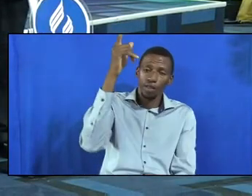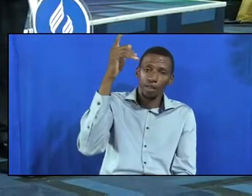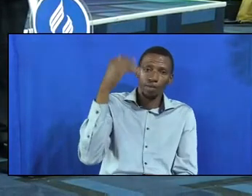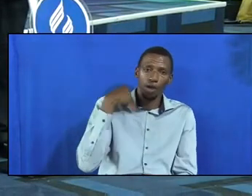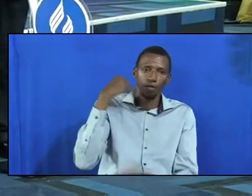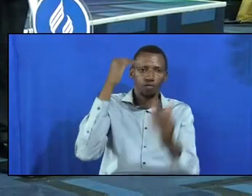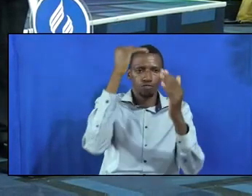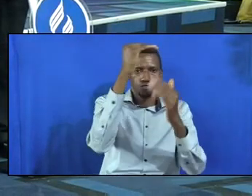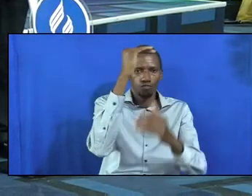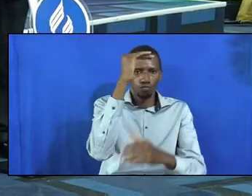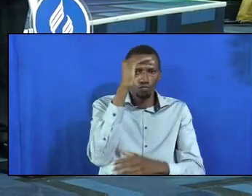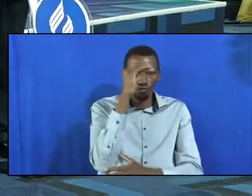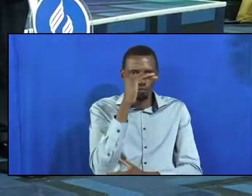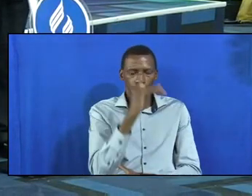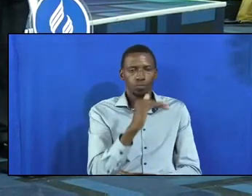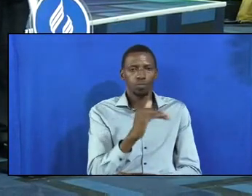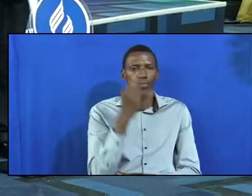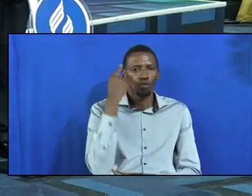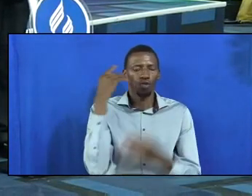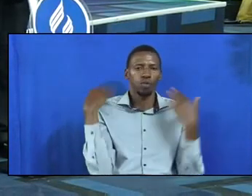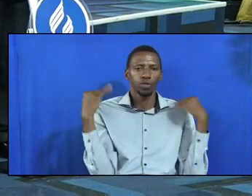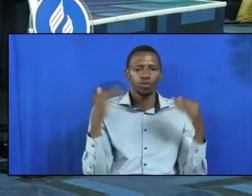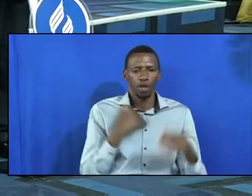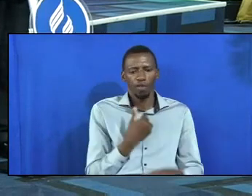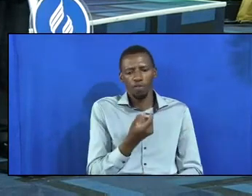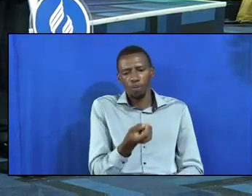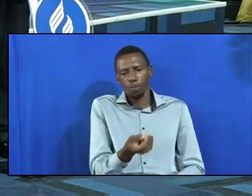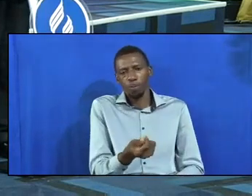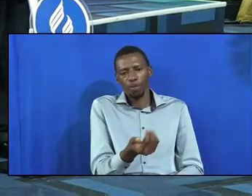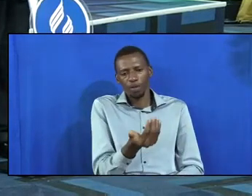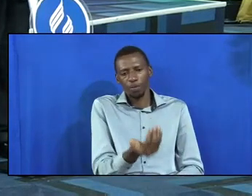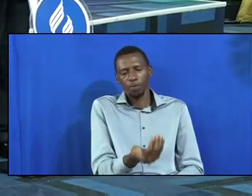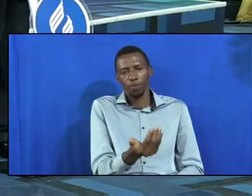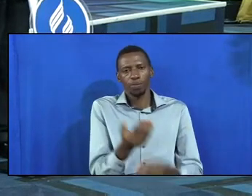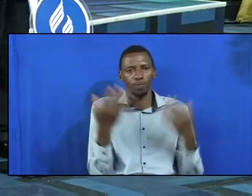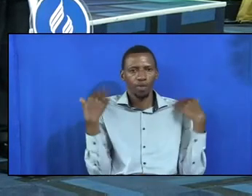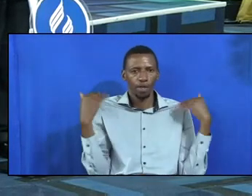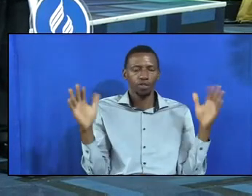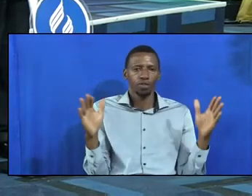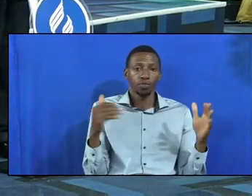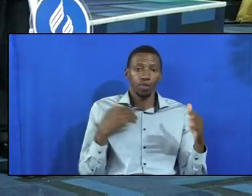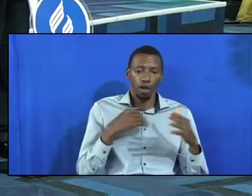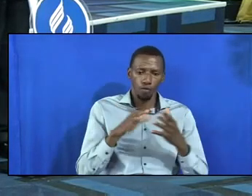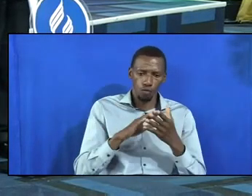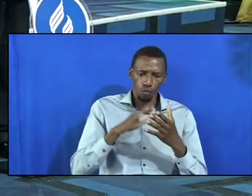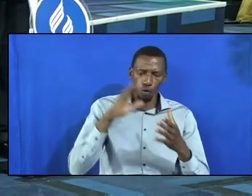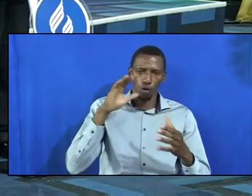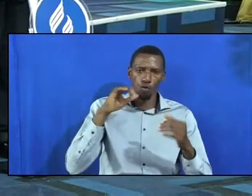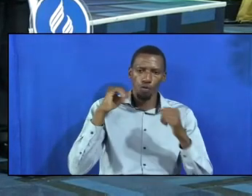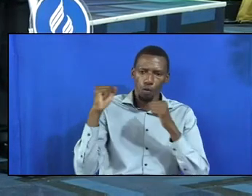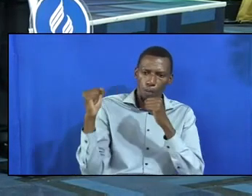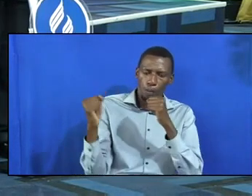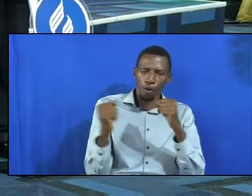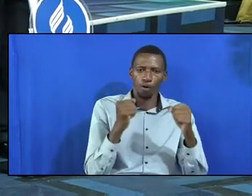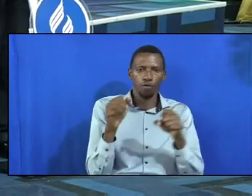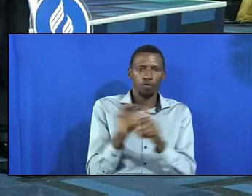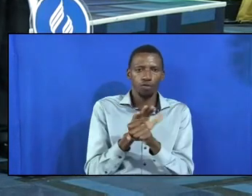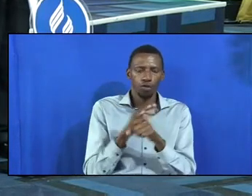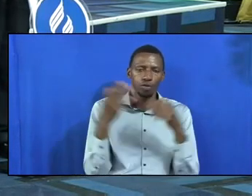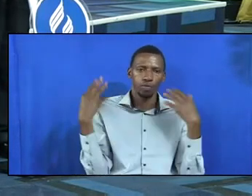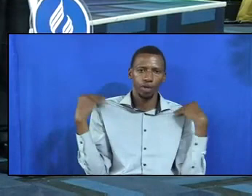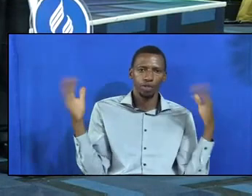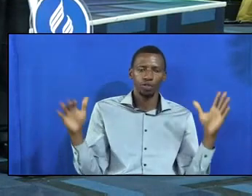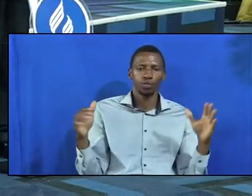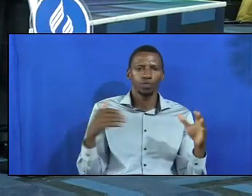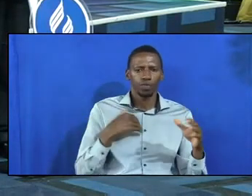angels. There are the junior angels. And as we saw the other day, there are more powerful angels, the ones we call excel in strength. There are